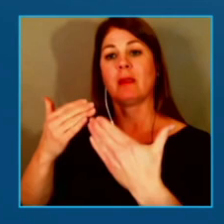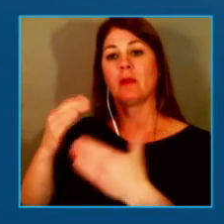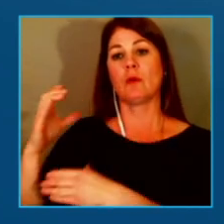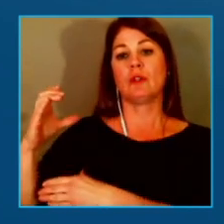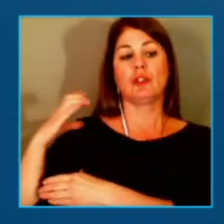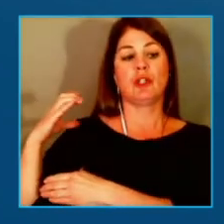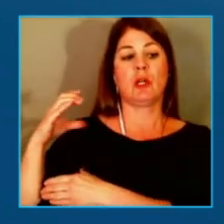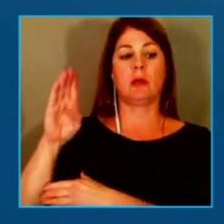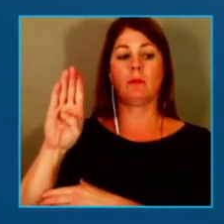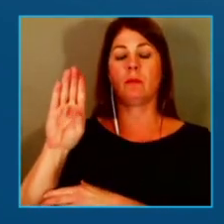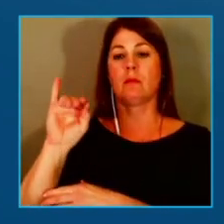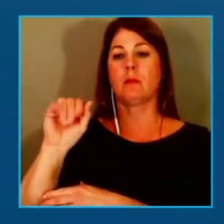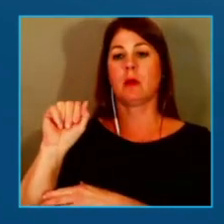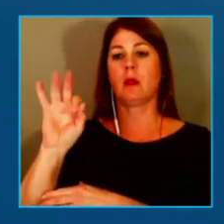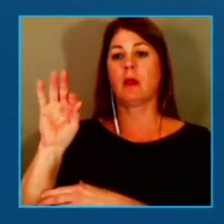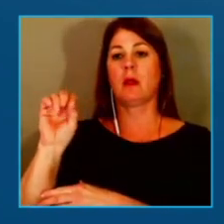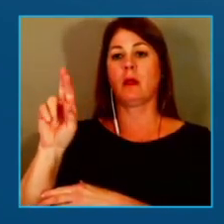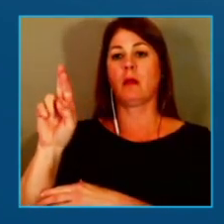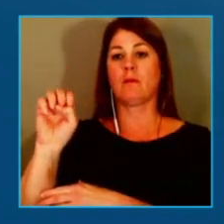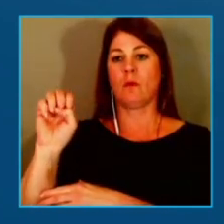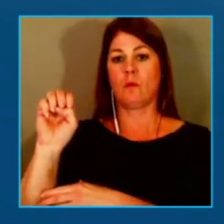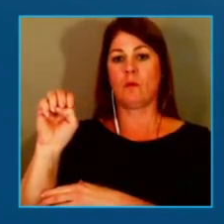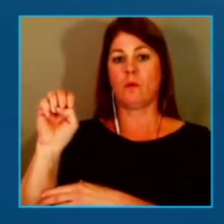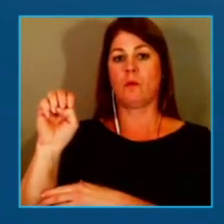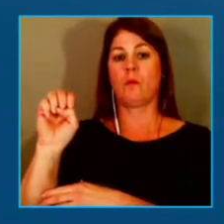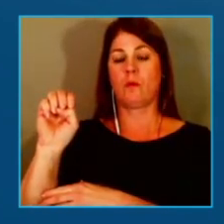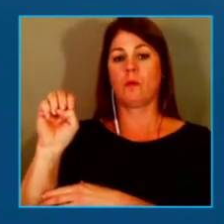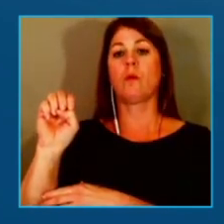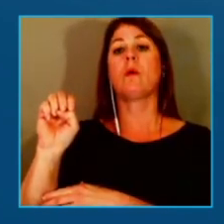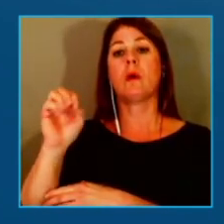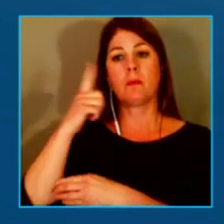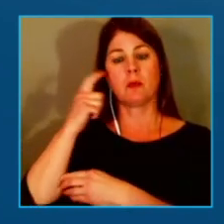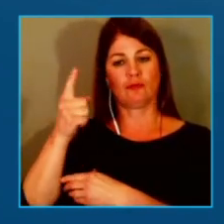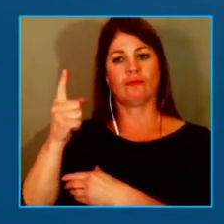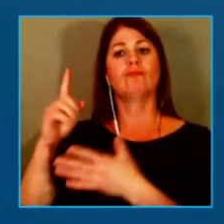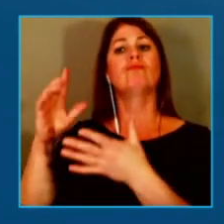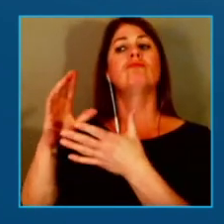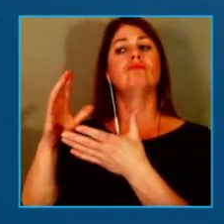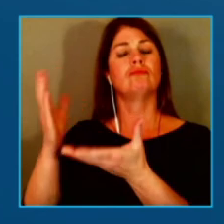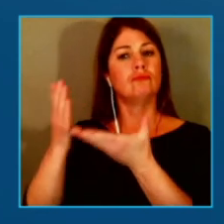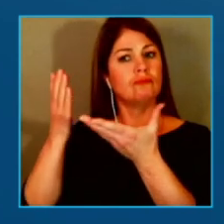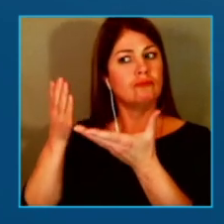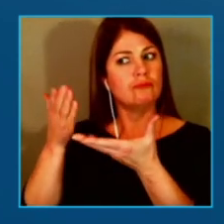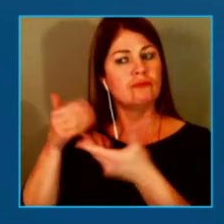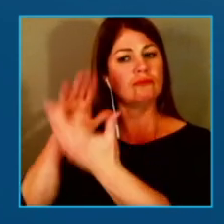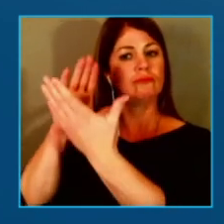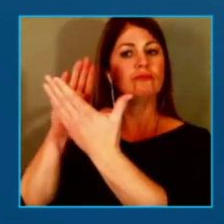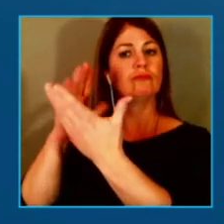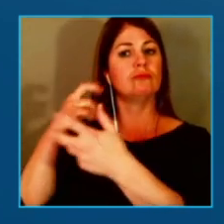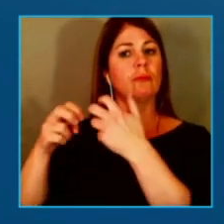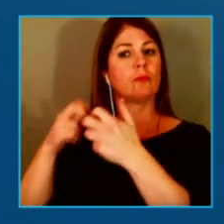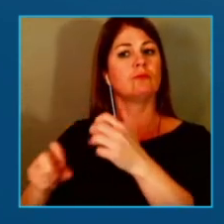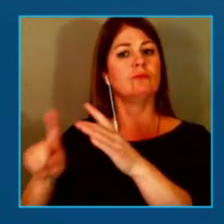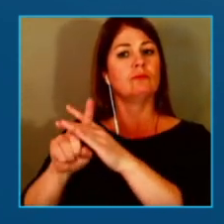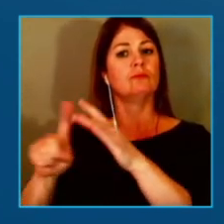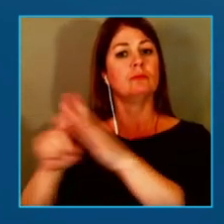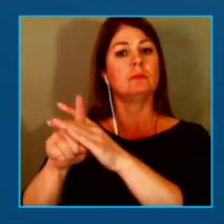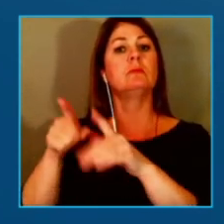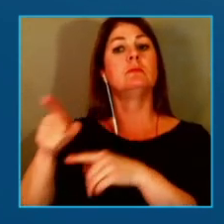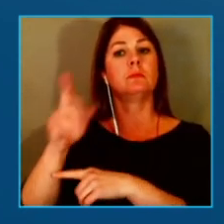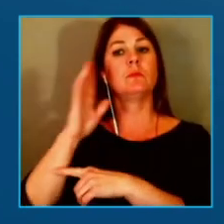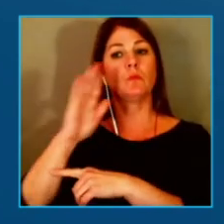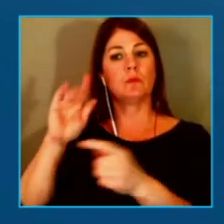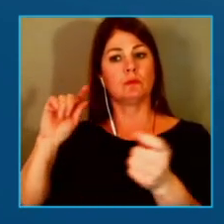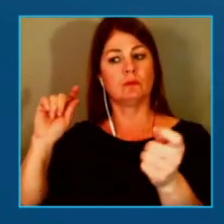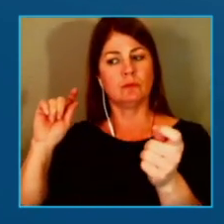Ms. Vickers for their work to address the issues raised and to make changes to ensure that the West Virginia